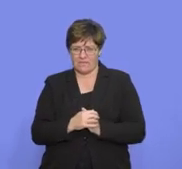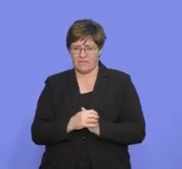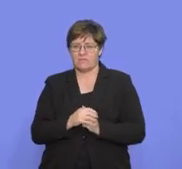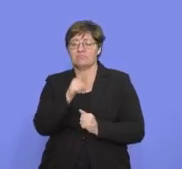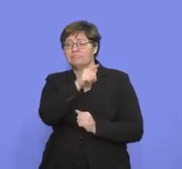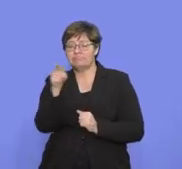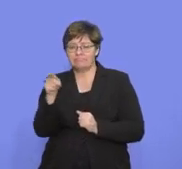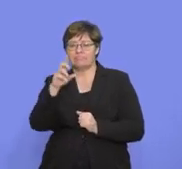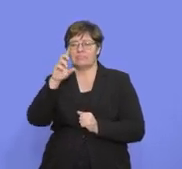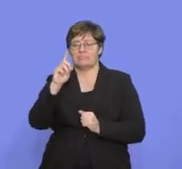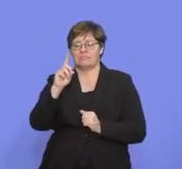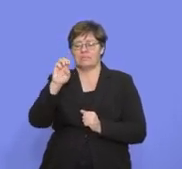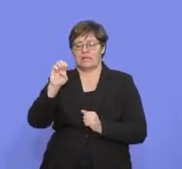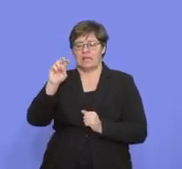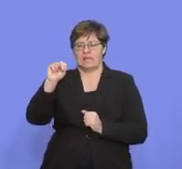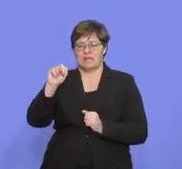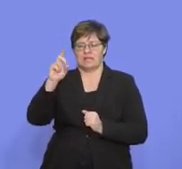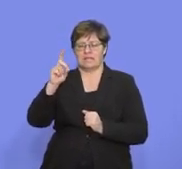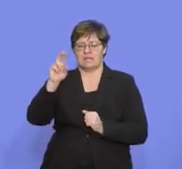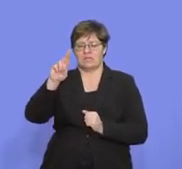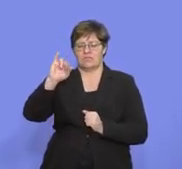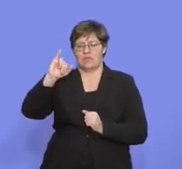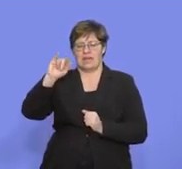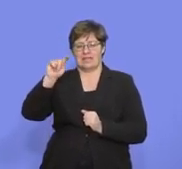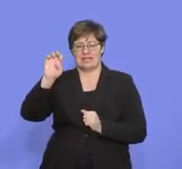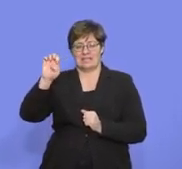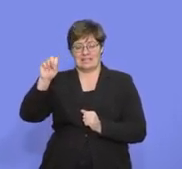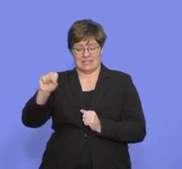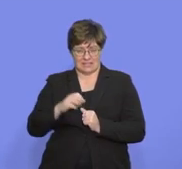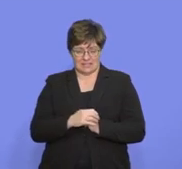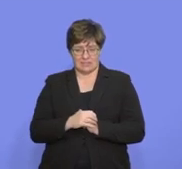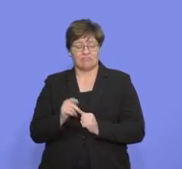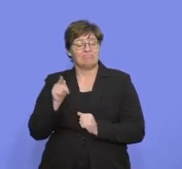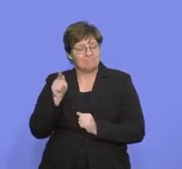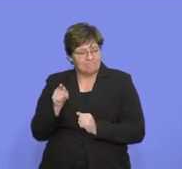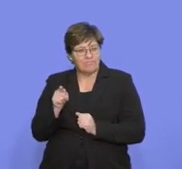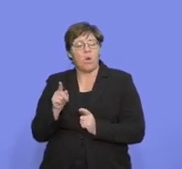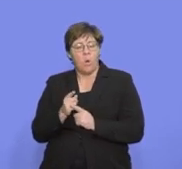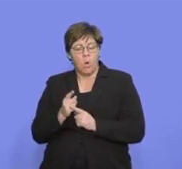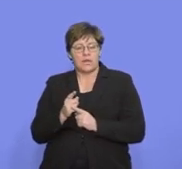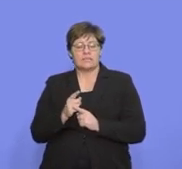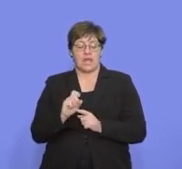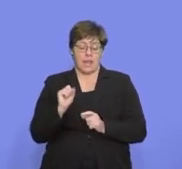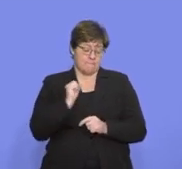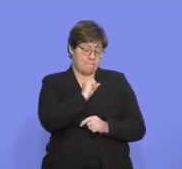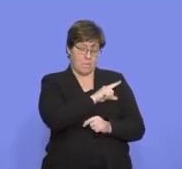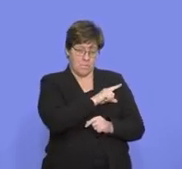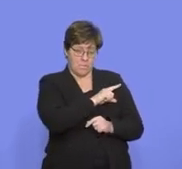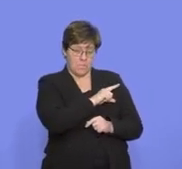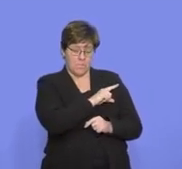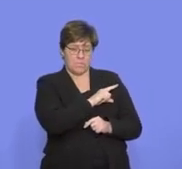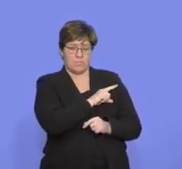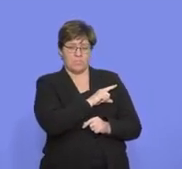that. We call them the dendrites, right? They will always take the nerve